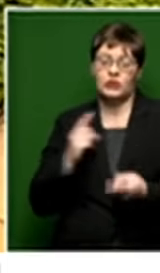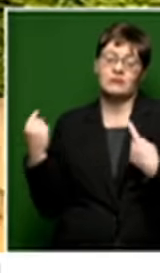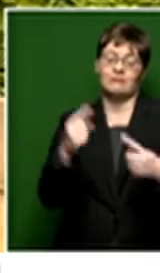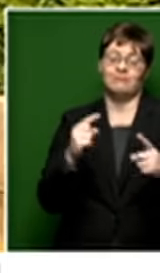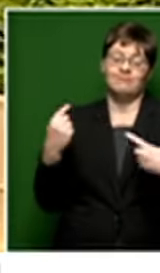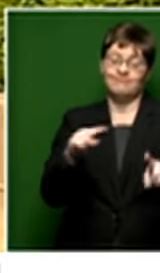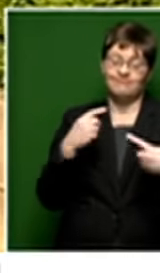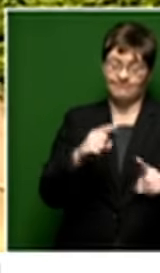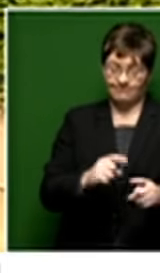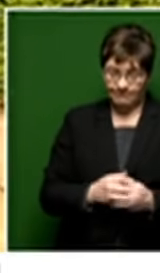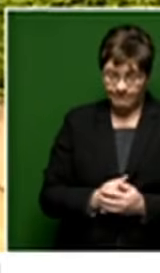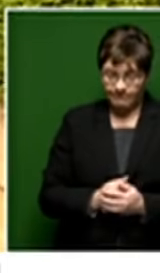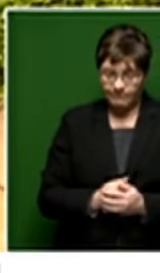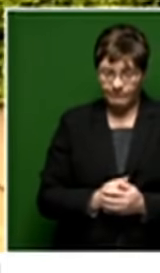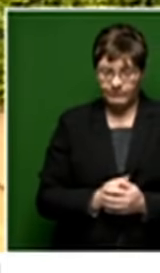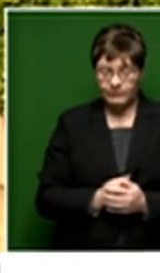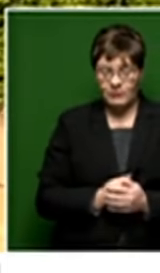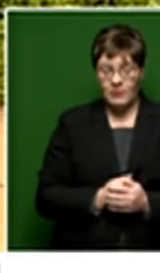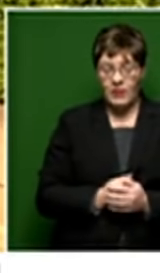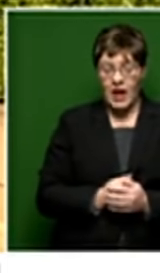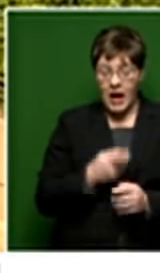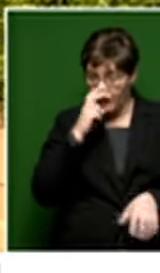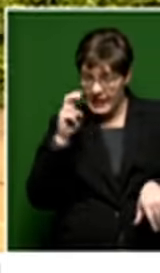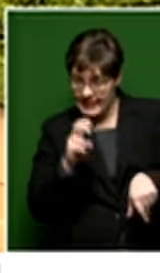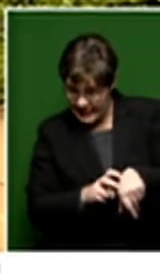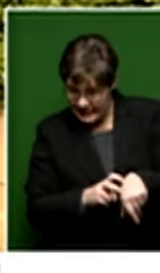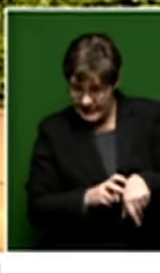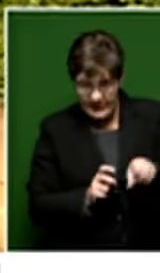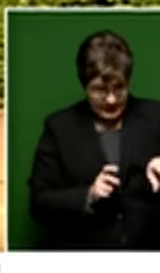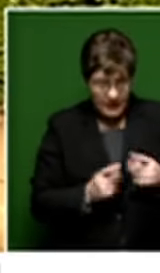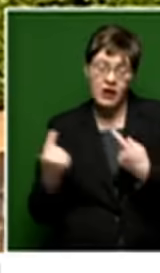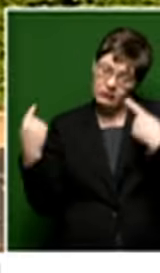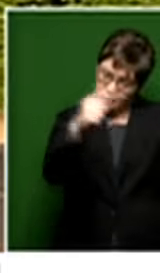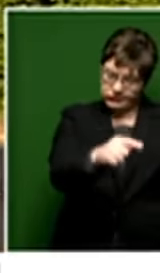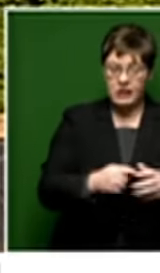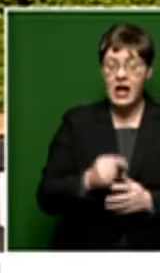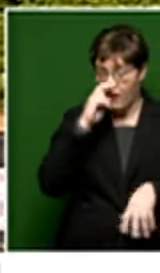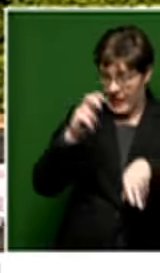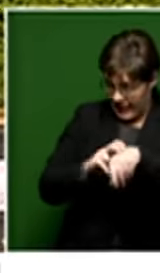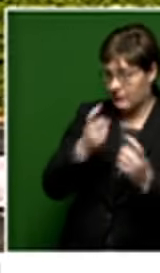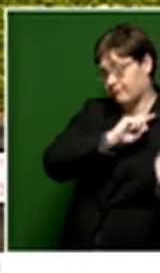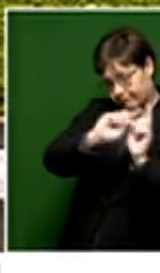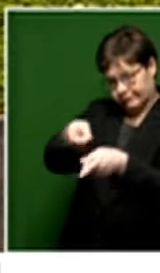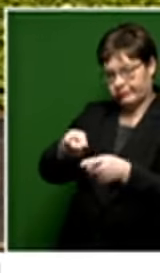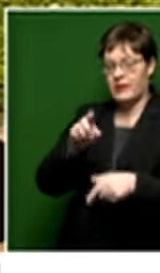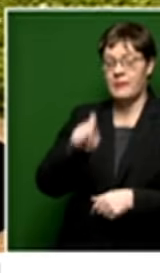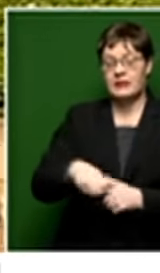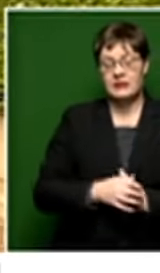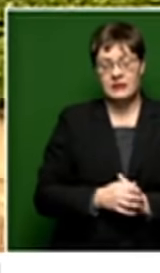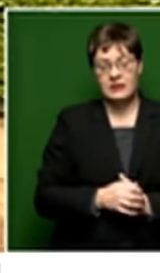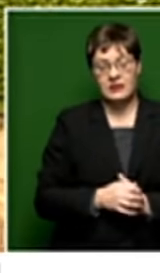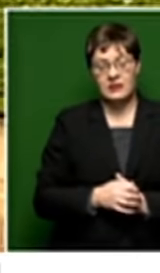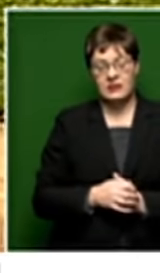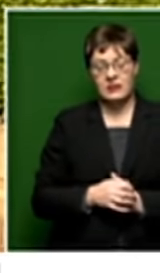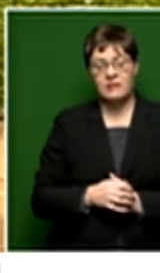be able to deploy them in each area where we are needed. As you know, that is true